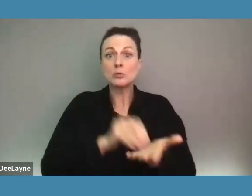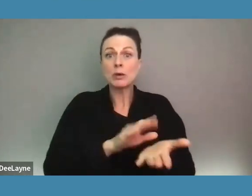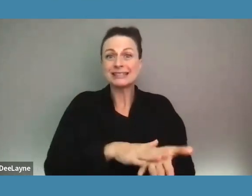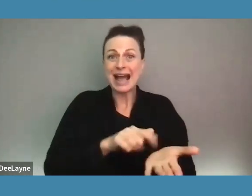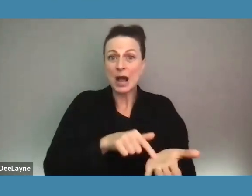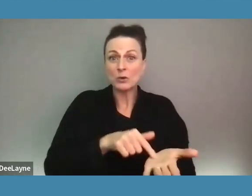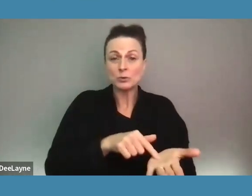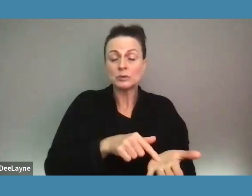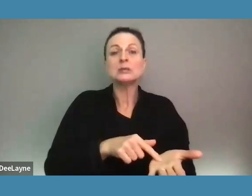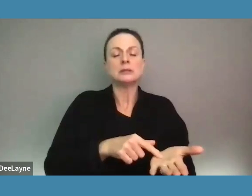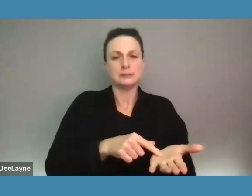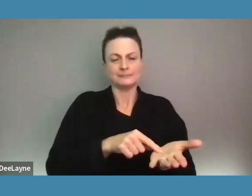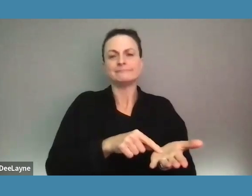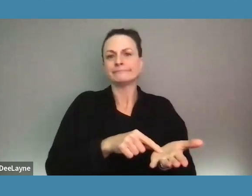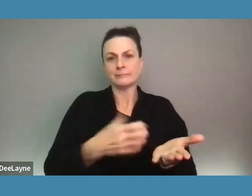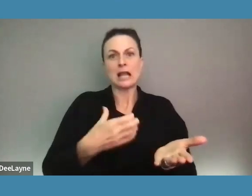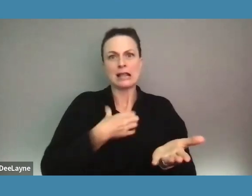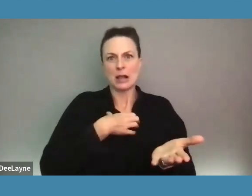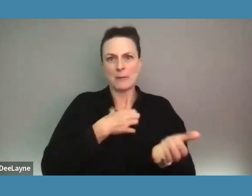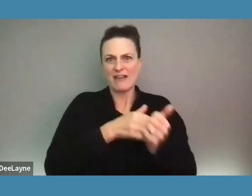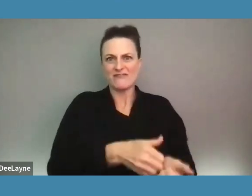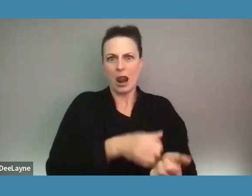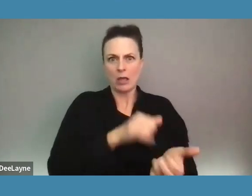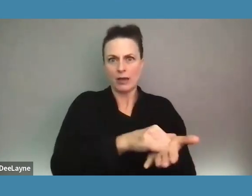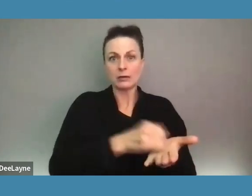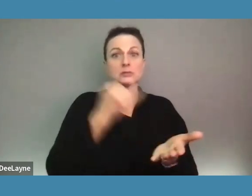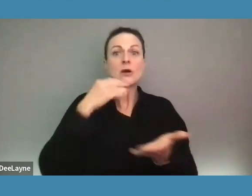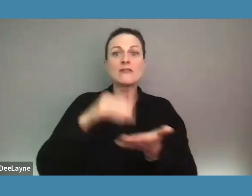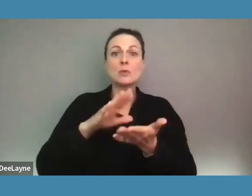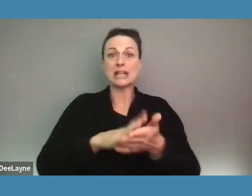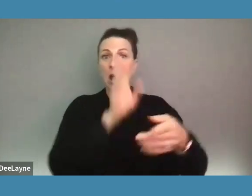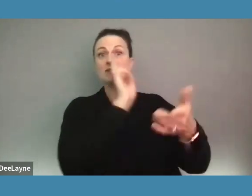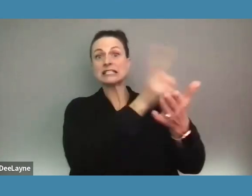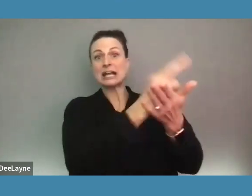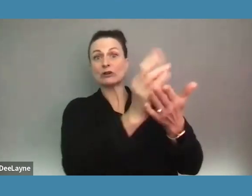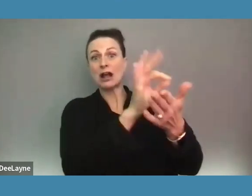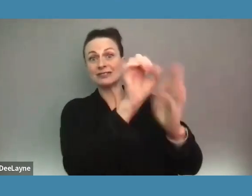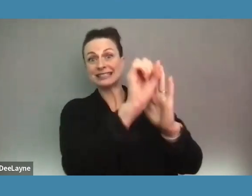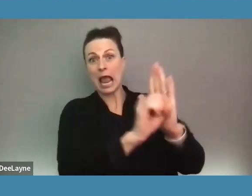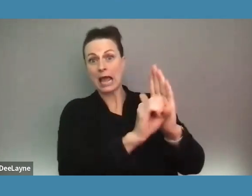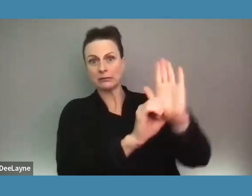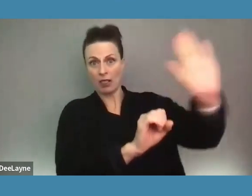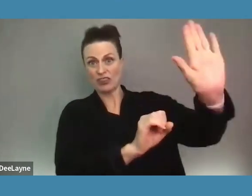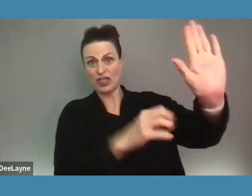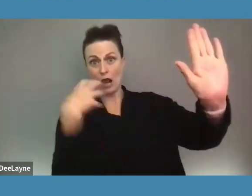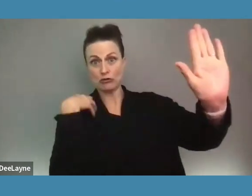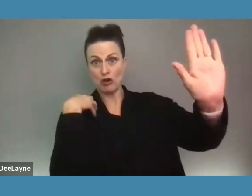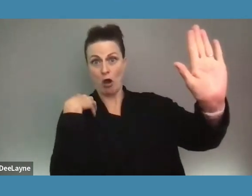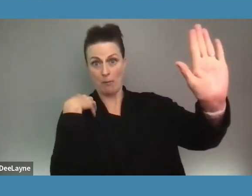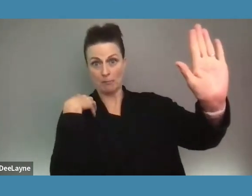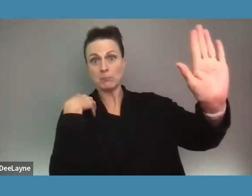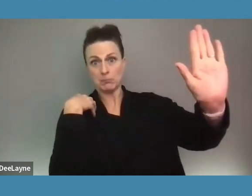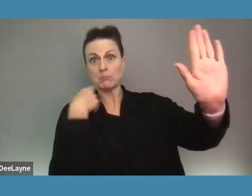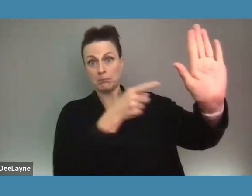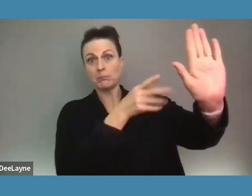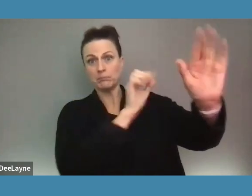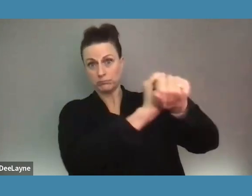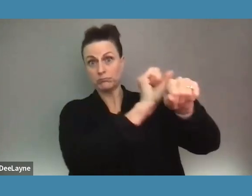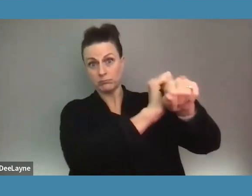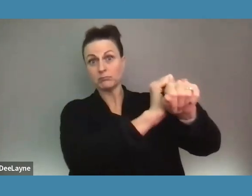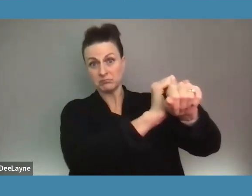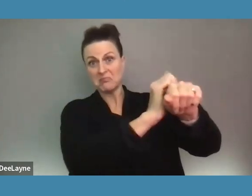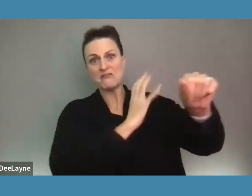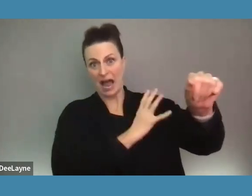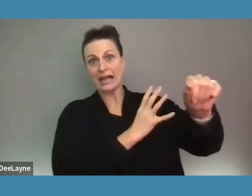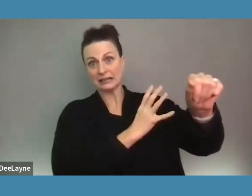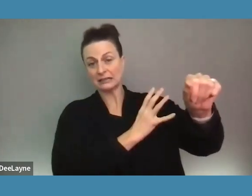that the complaint follow that. So if you list the Secretary of State because it's their job to enforce these things, that's fine. It